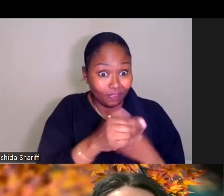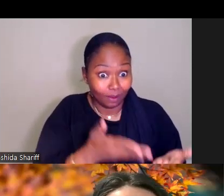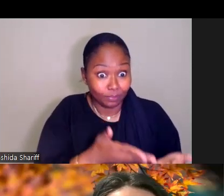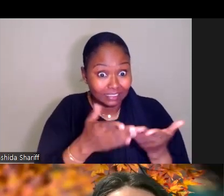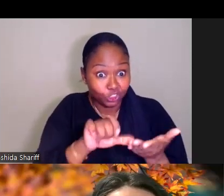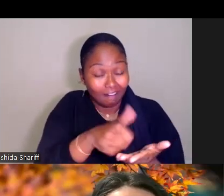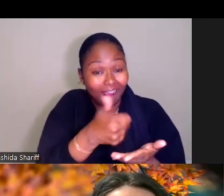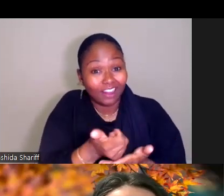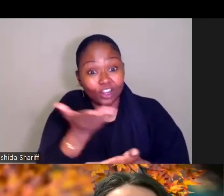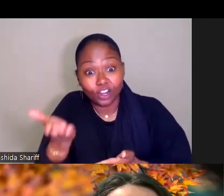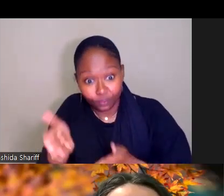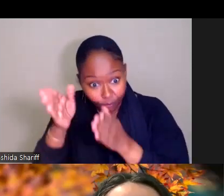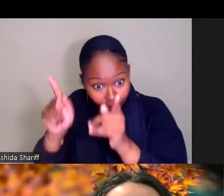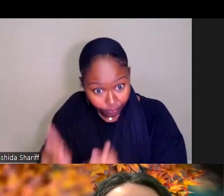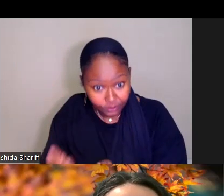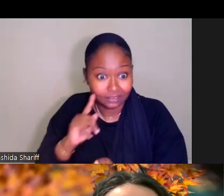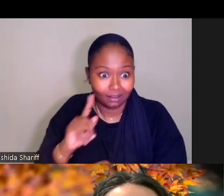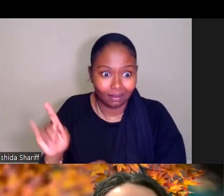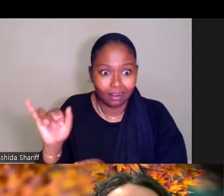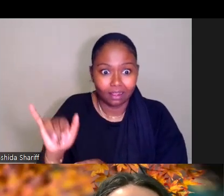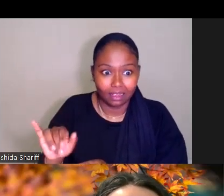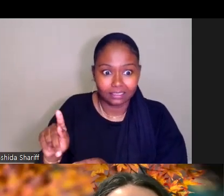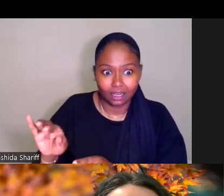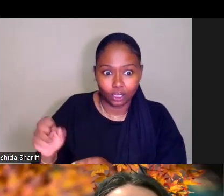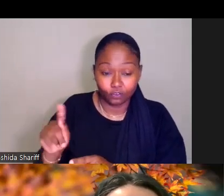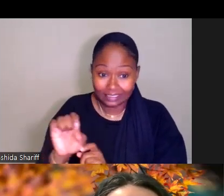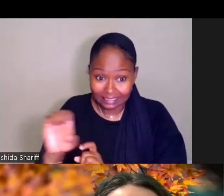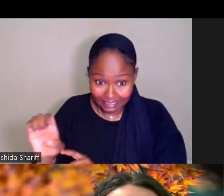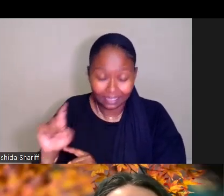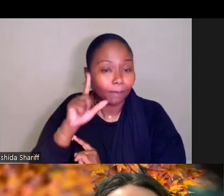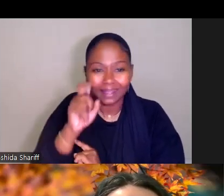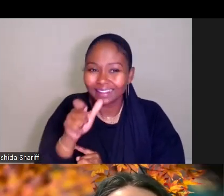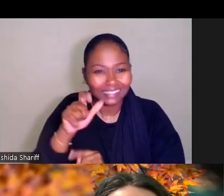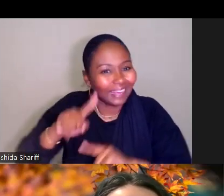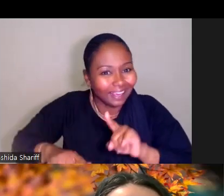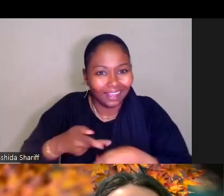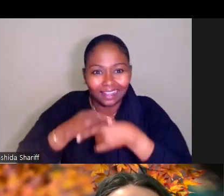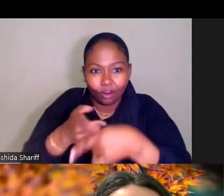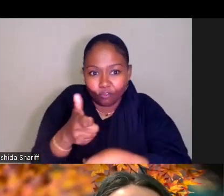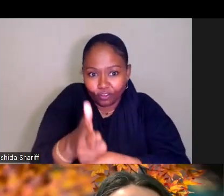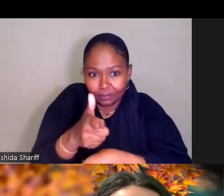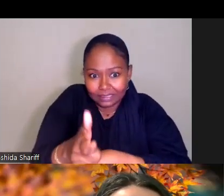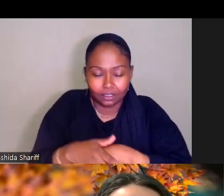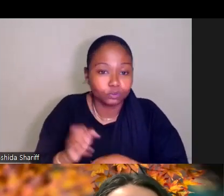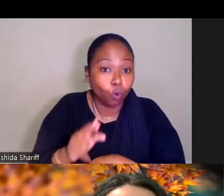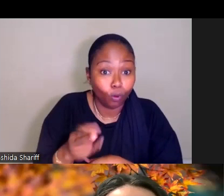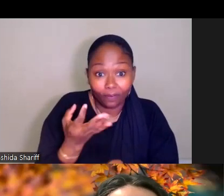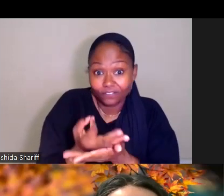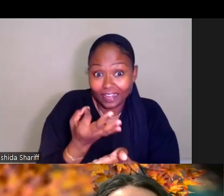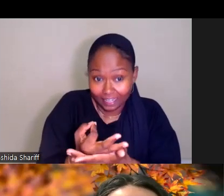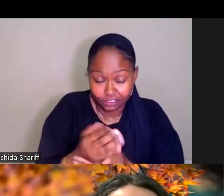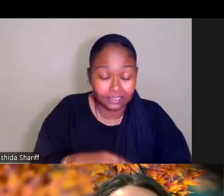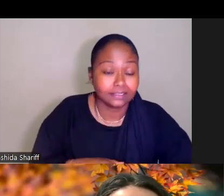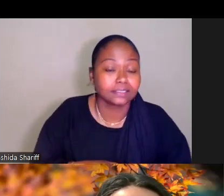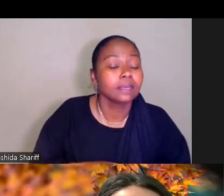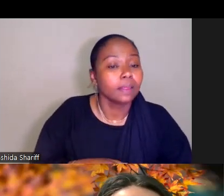person, known as the conservatee, because they can no longer care for themselves and or manage their own financial affairs. The most common